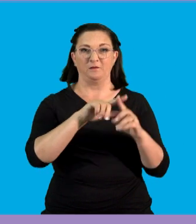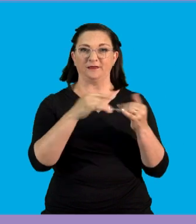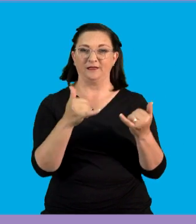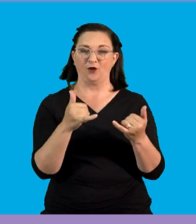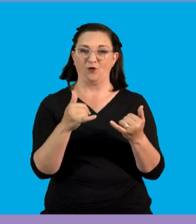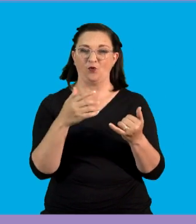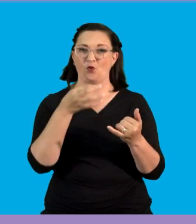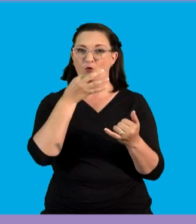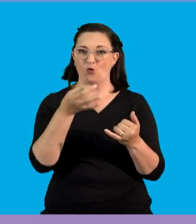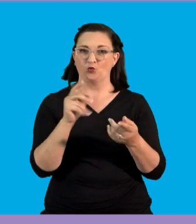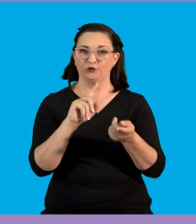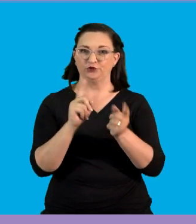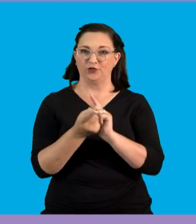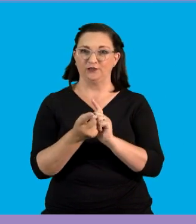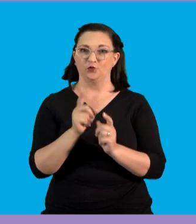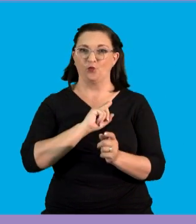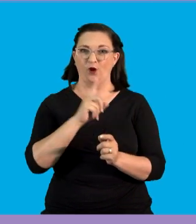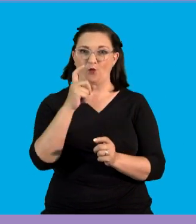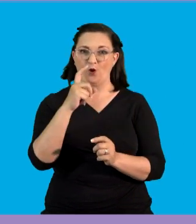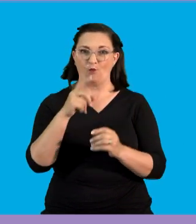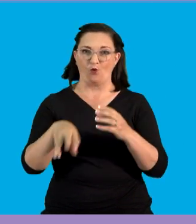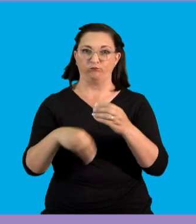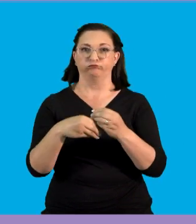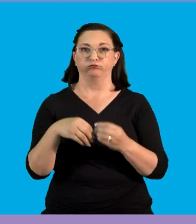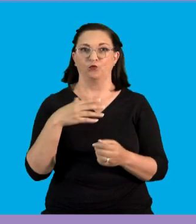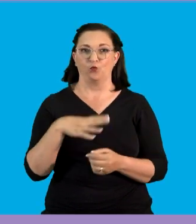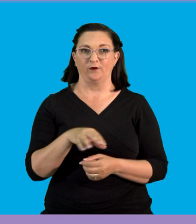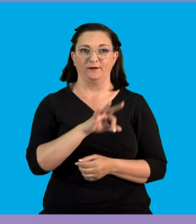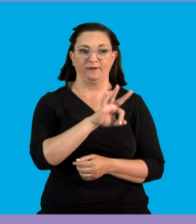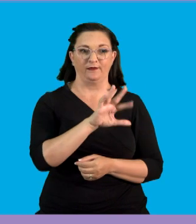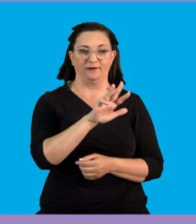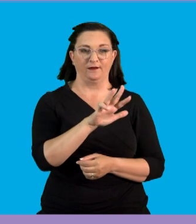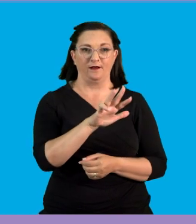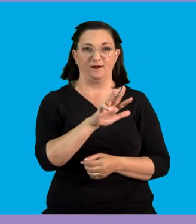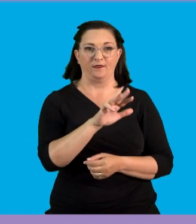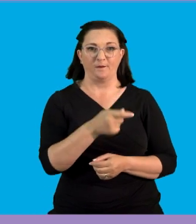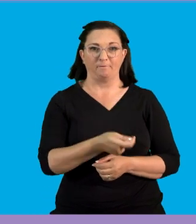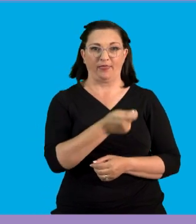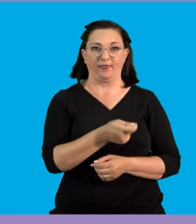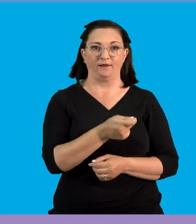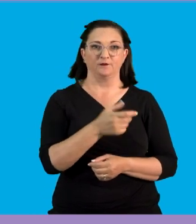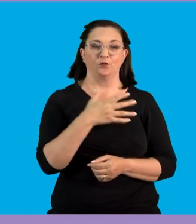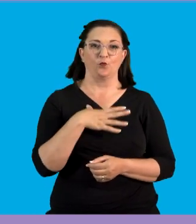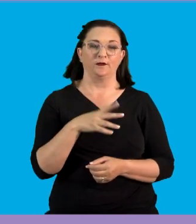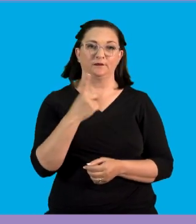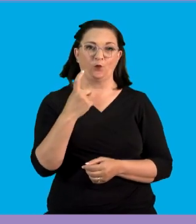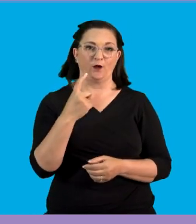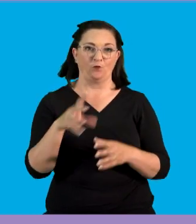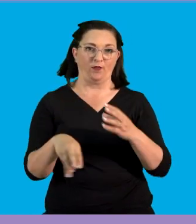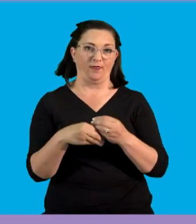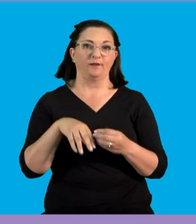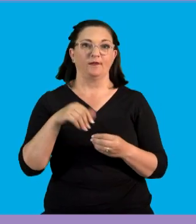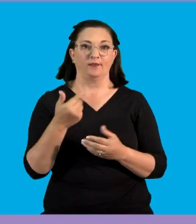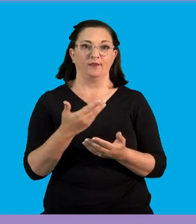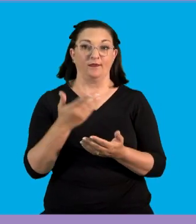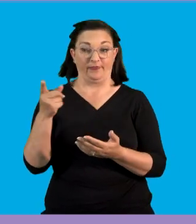has changed and needs just 1 more pan, because from 39 pans, we just add 1, then we have that